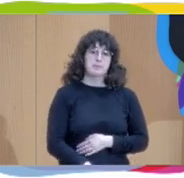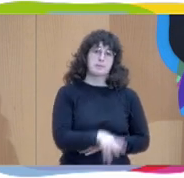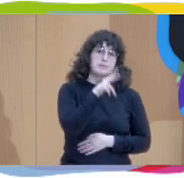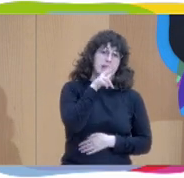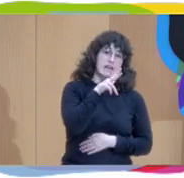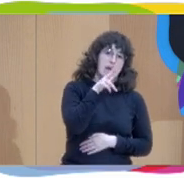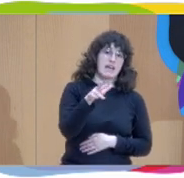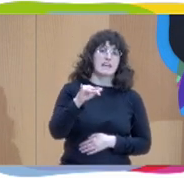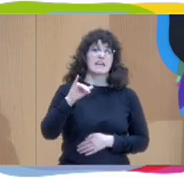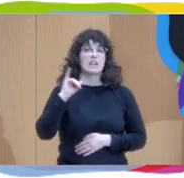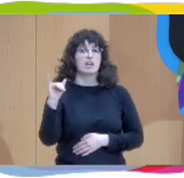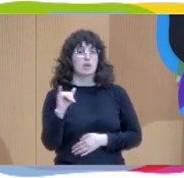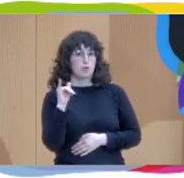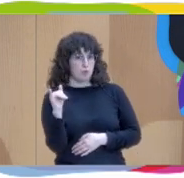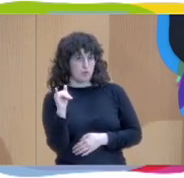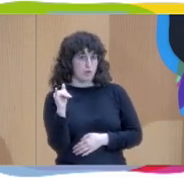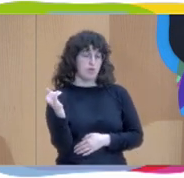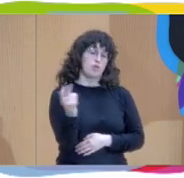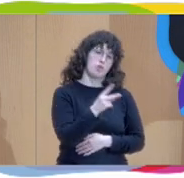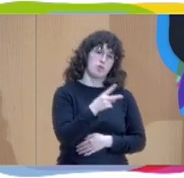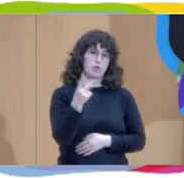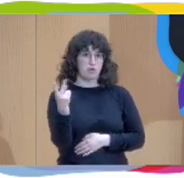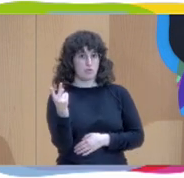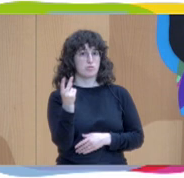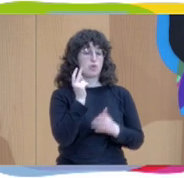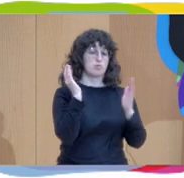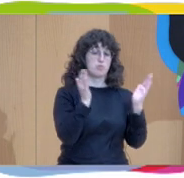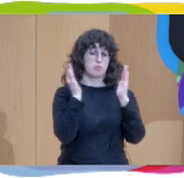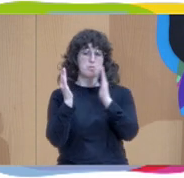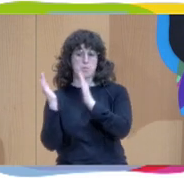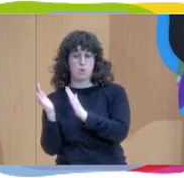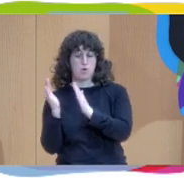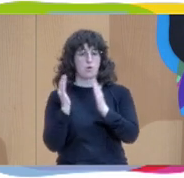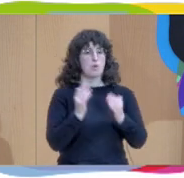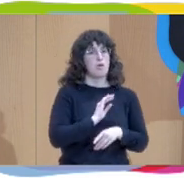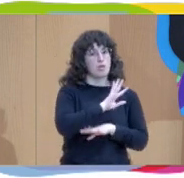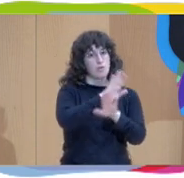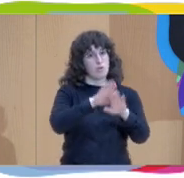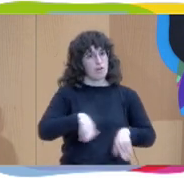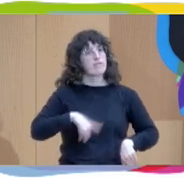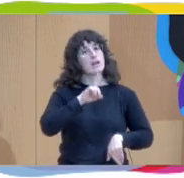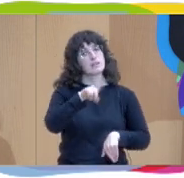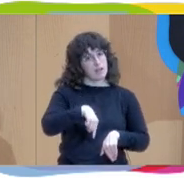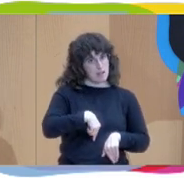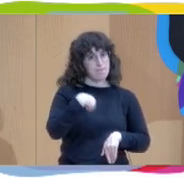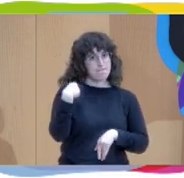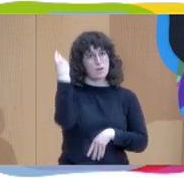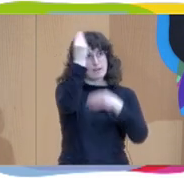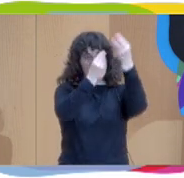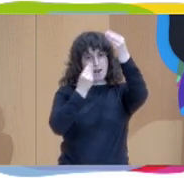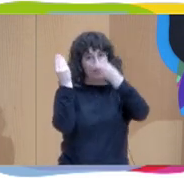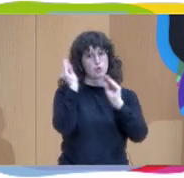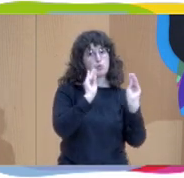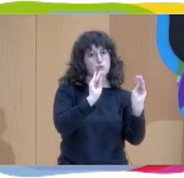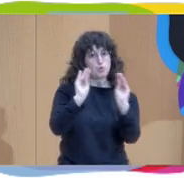and those have been also included in the evaluation process. Evaluating